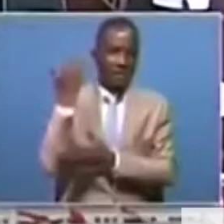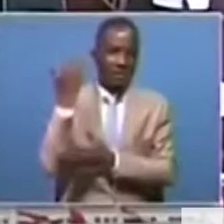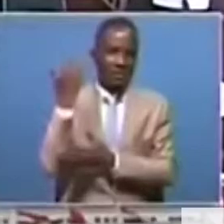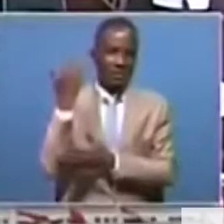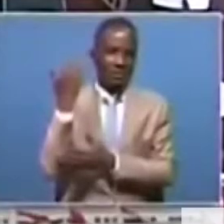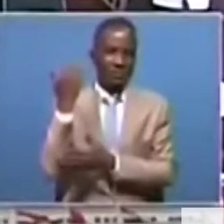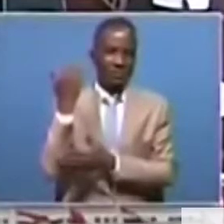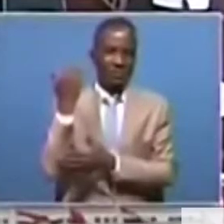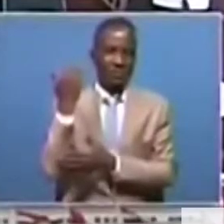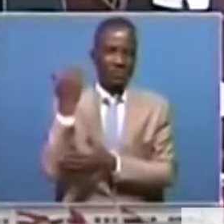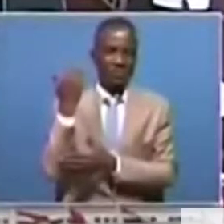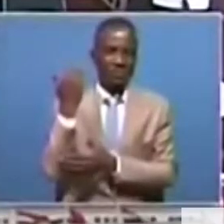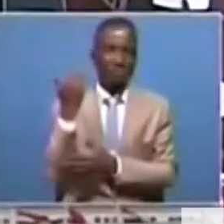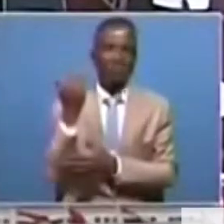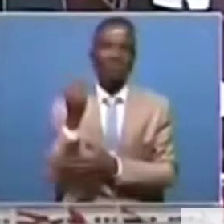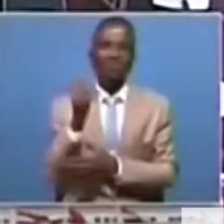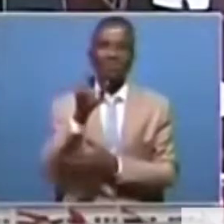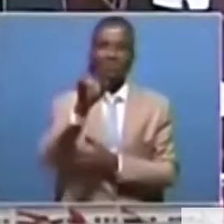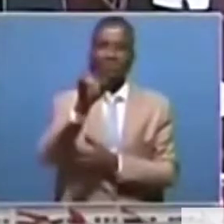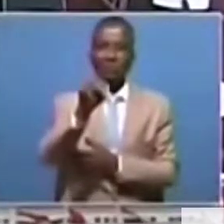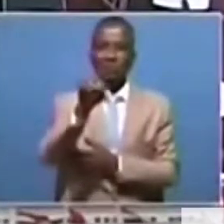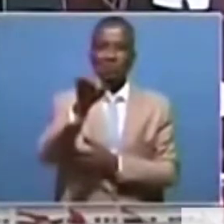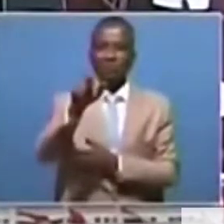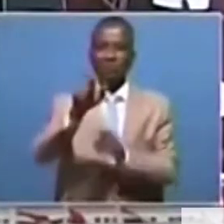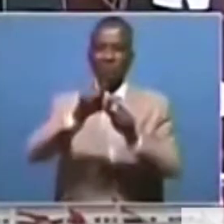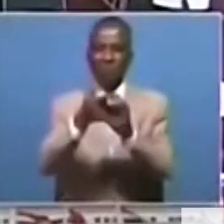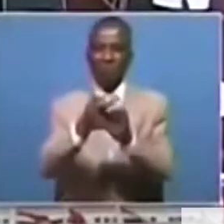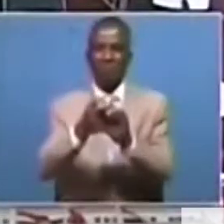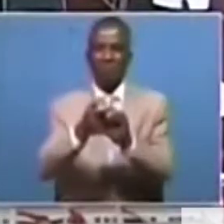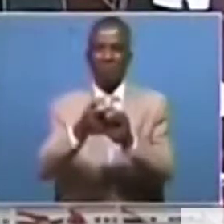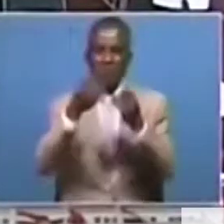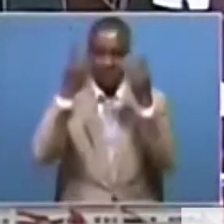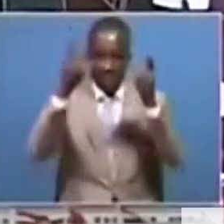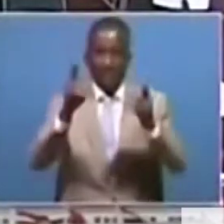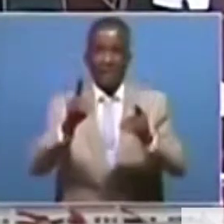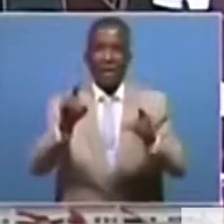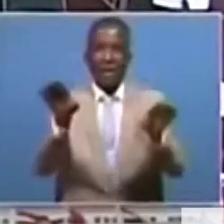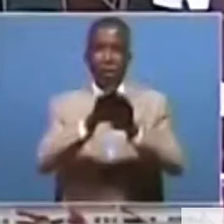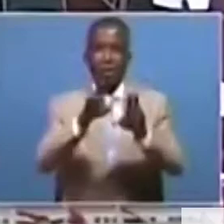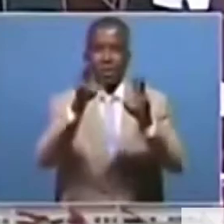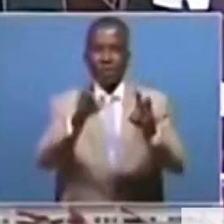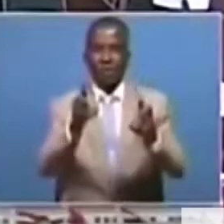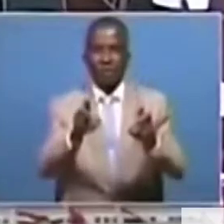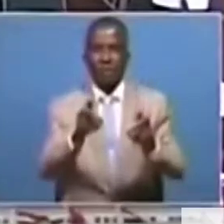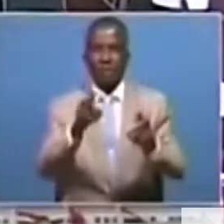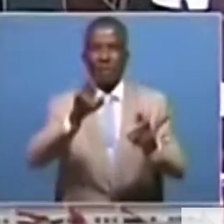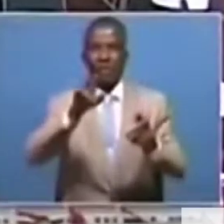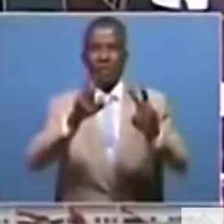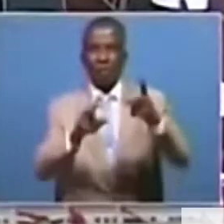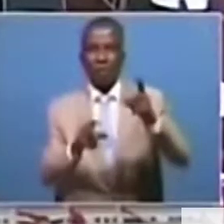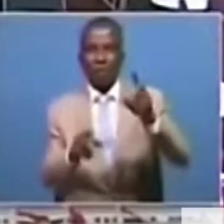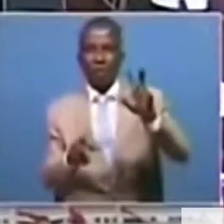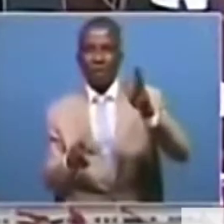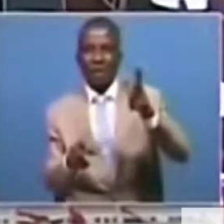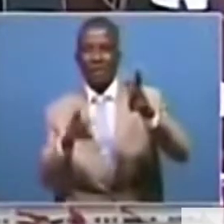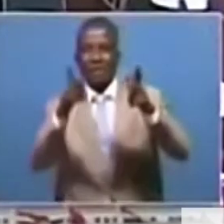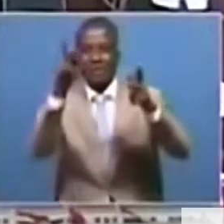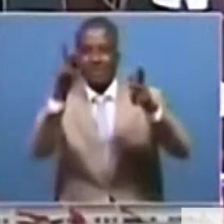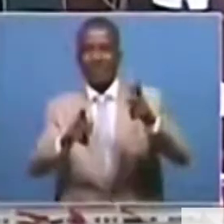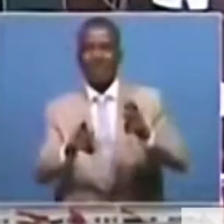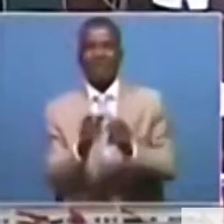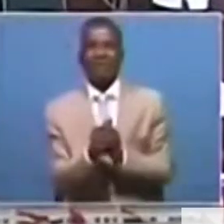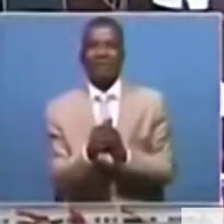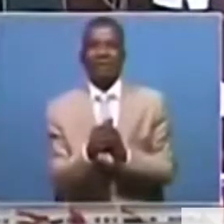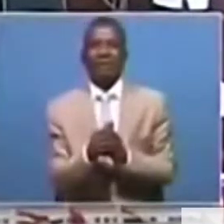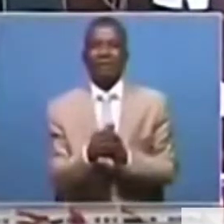February 2021. Again, the petitioner did not decide to close his case after the testimony of his third witness just because the chairperson of the first